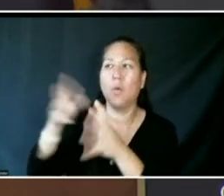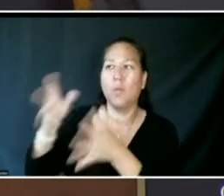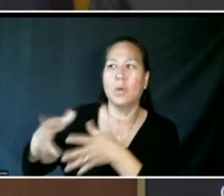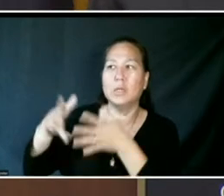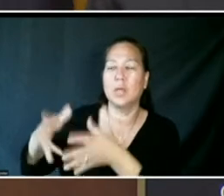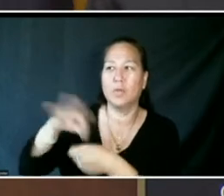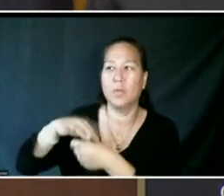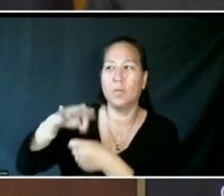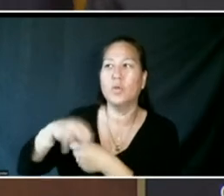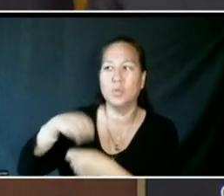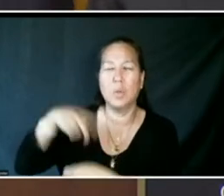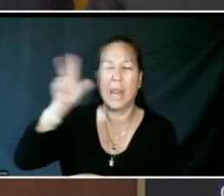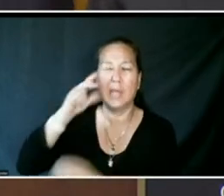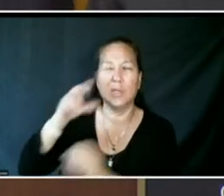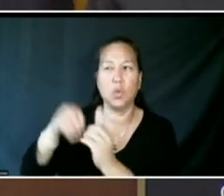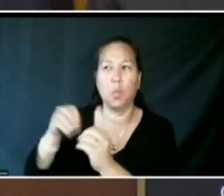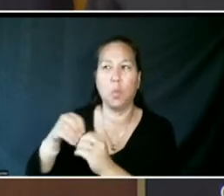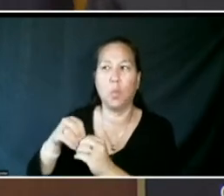more.